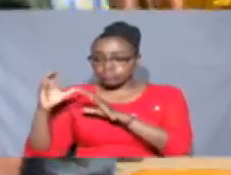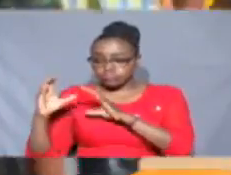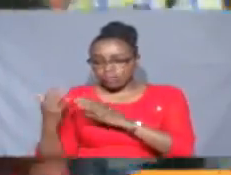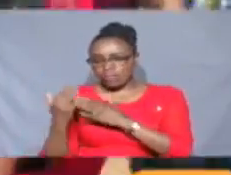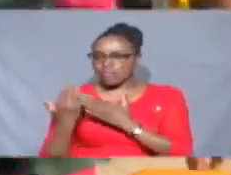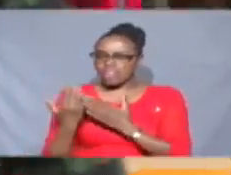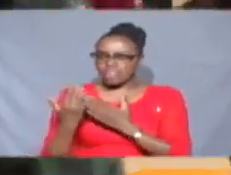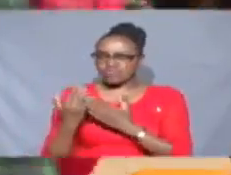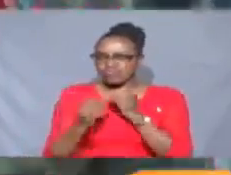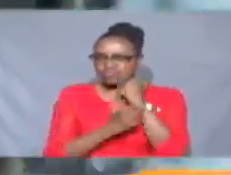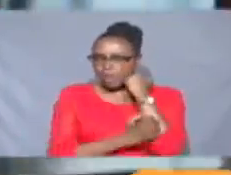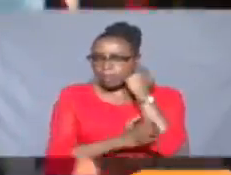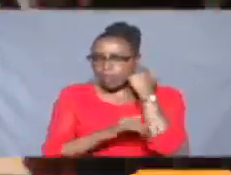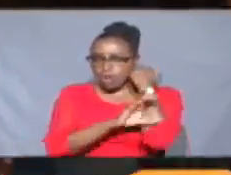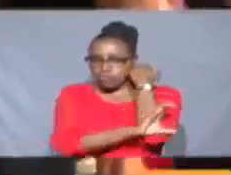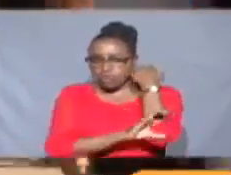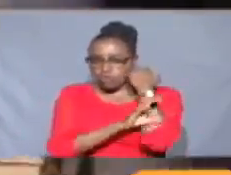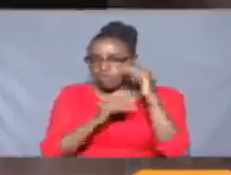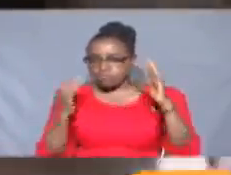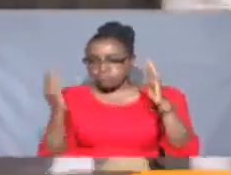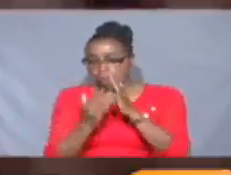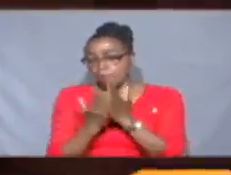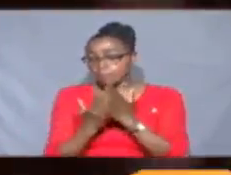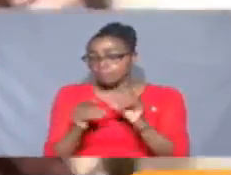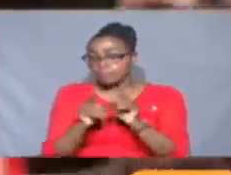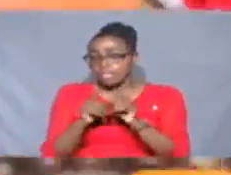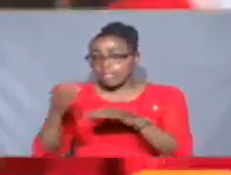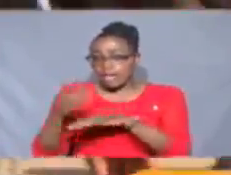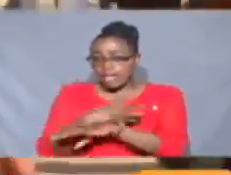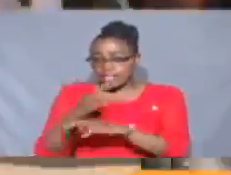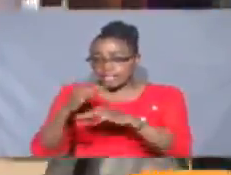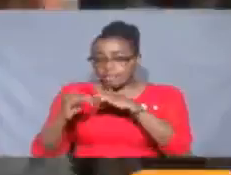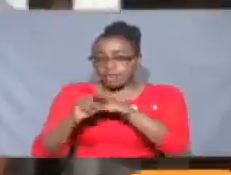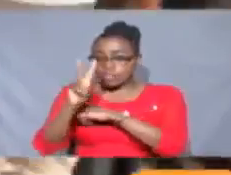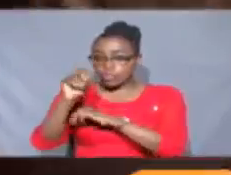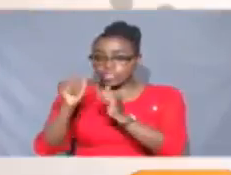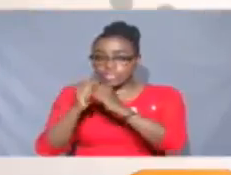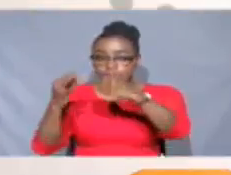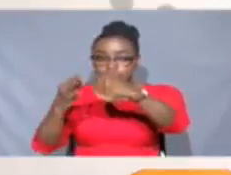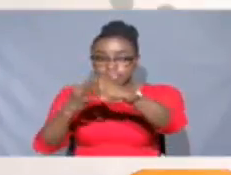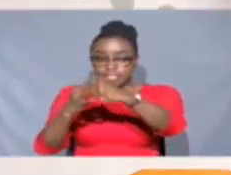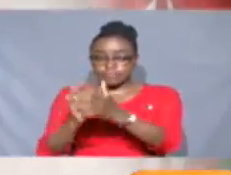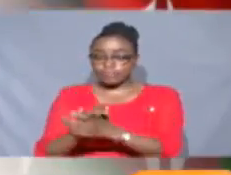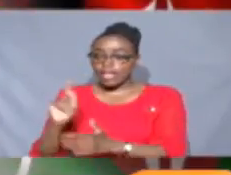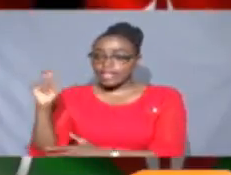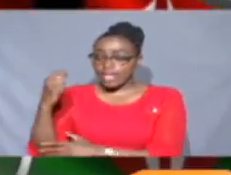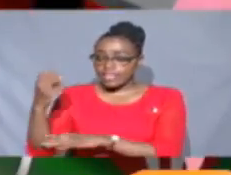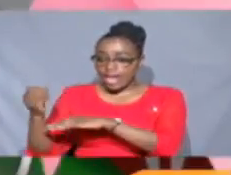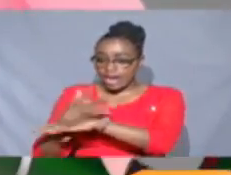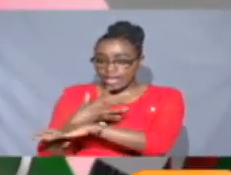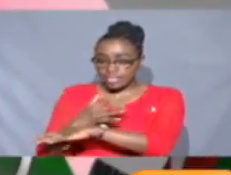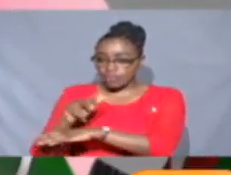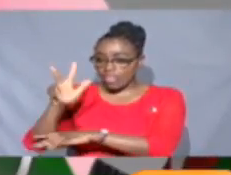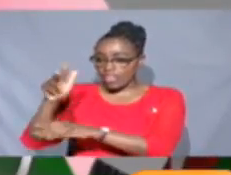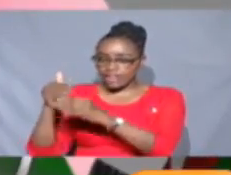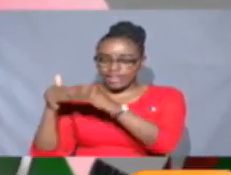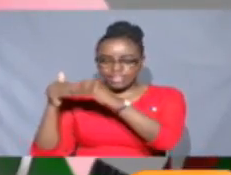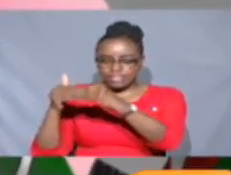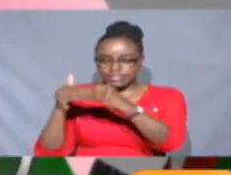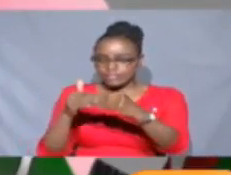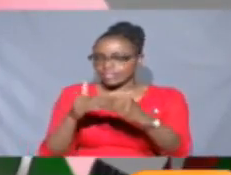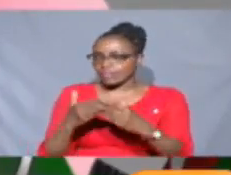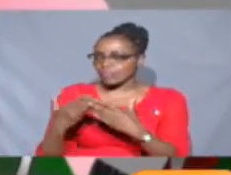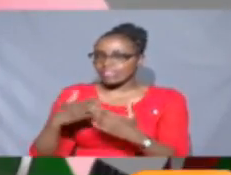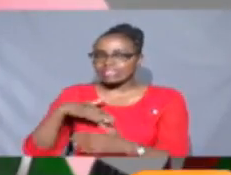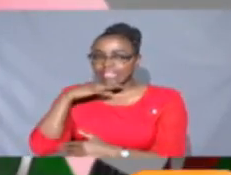middle-income countries, as documented in the Global Cancer Statistics of 2018. In Kenya, cancer is the third leading cause of